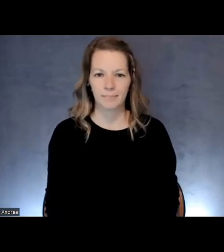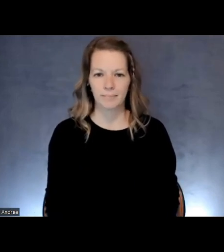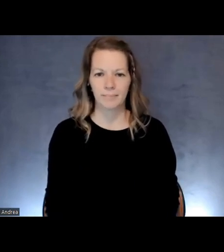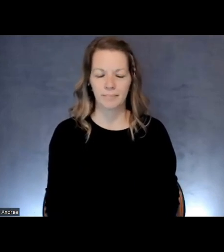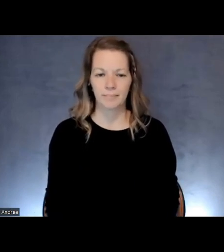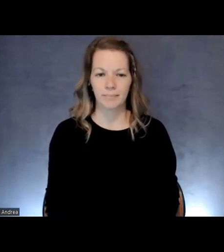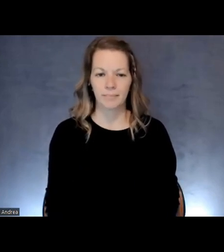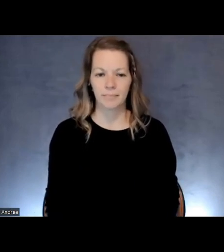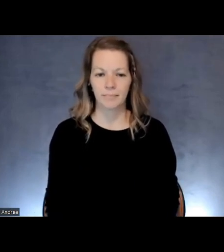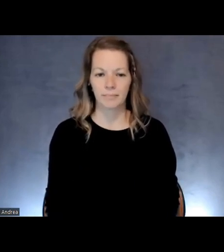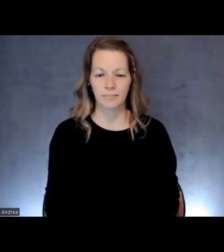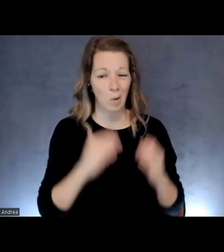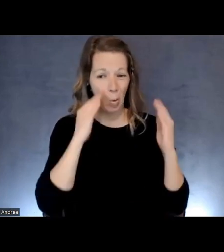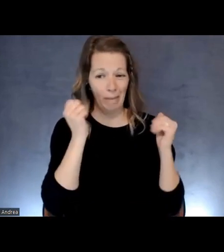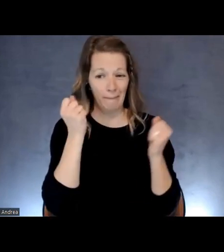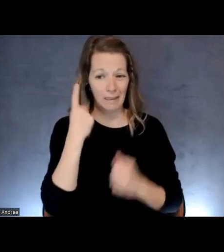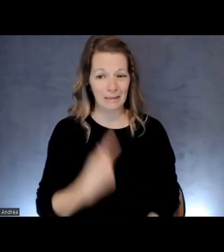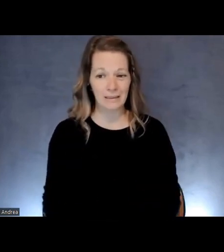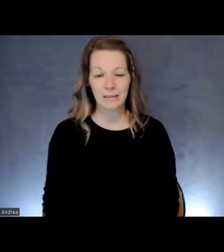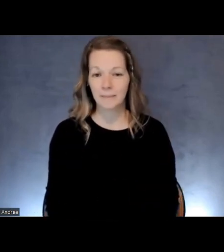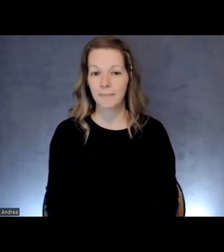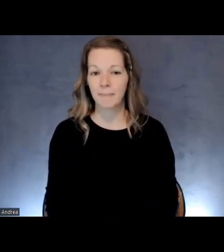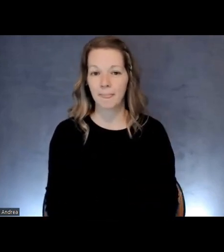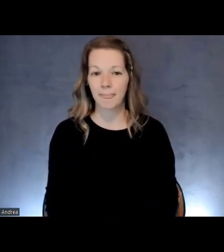Hope that makes sense.